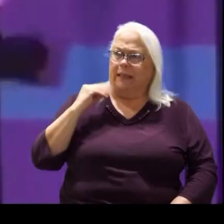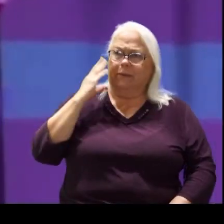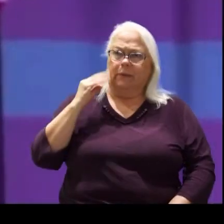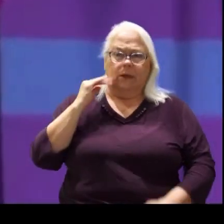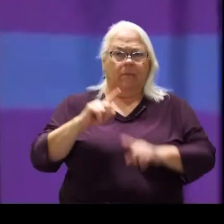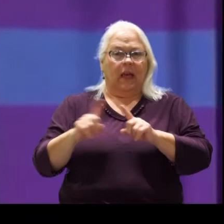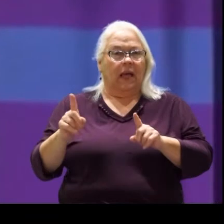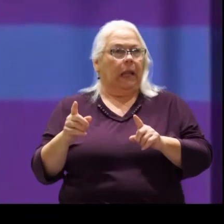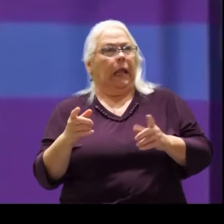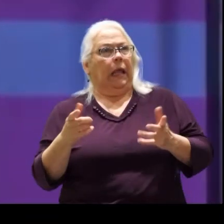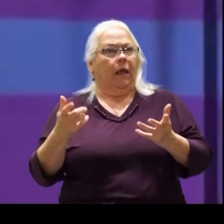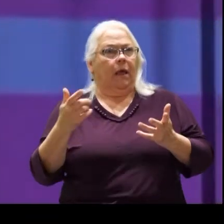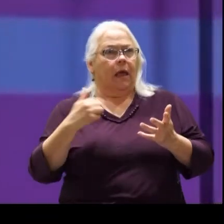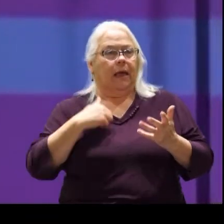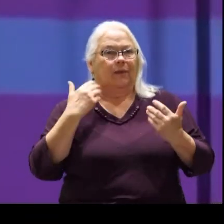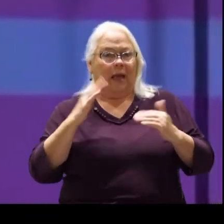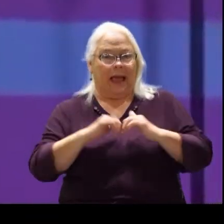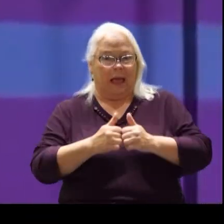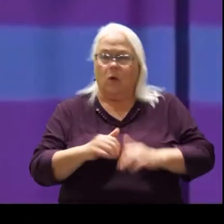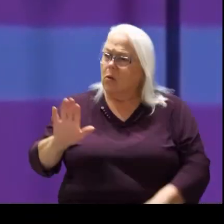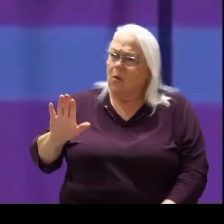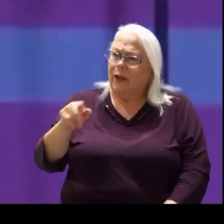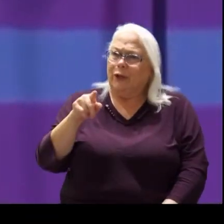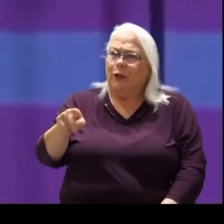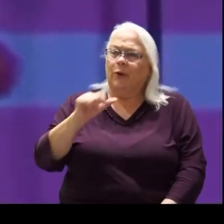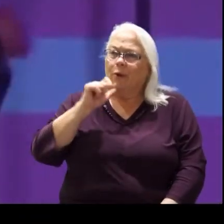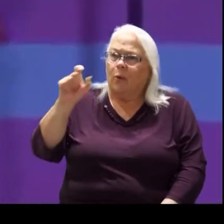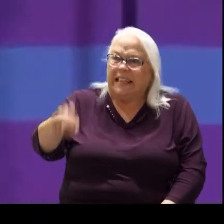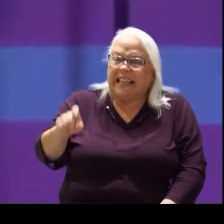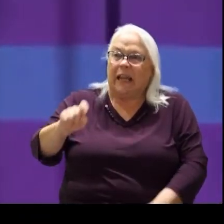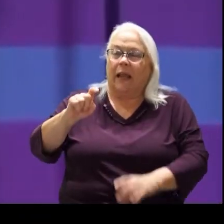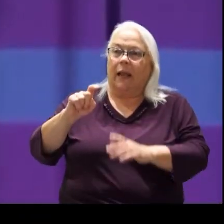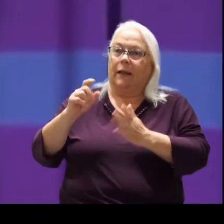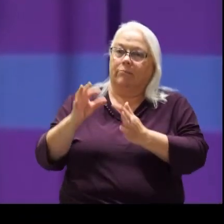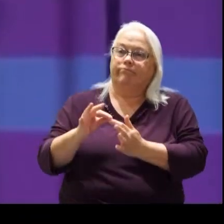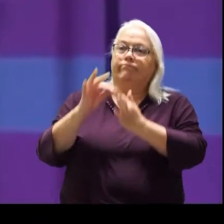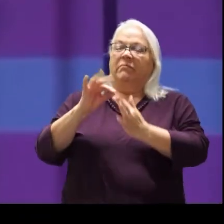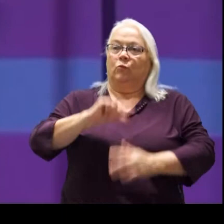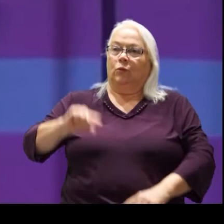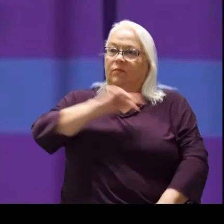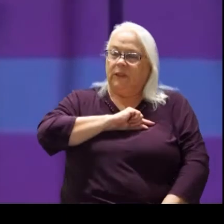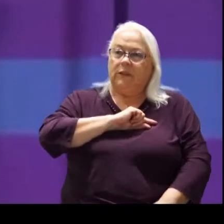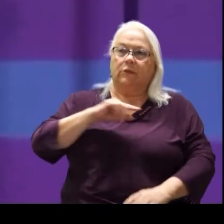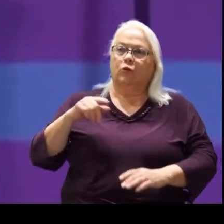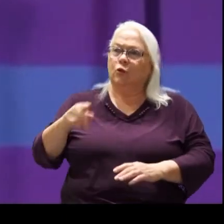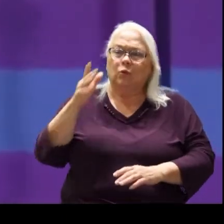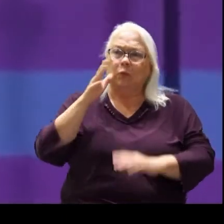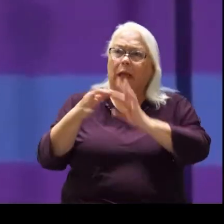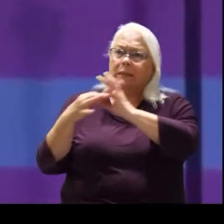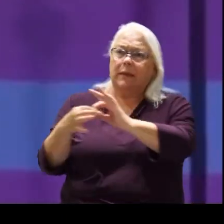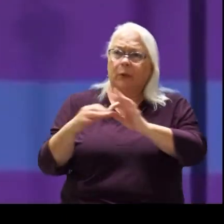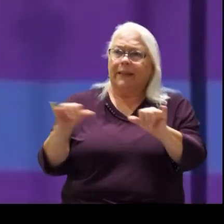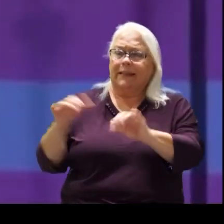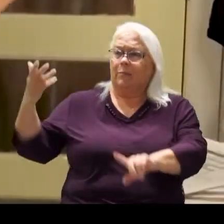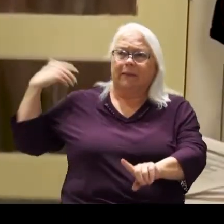qualified for the job. I was assured that I was being hired as an artist, no special qualifications were needed, and that this would be